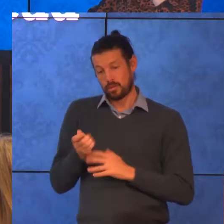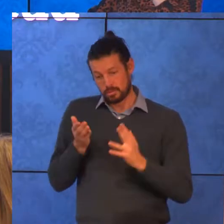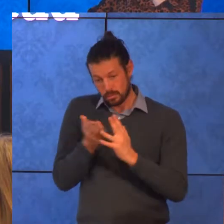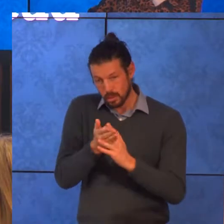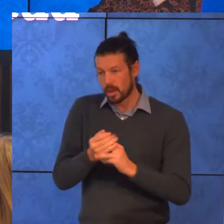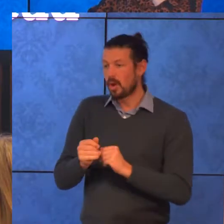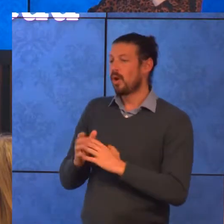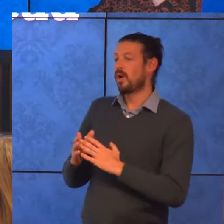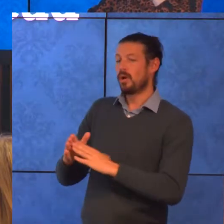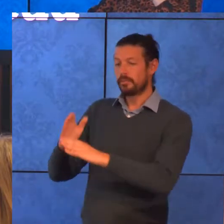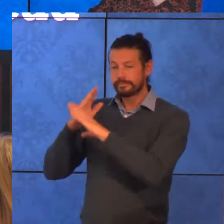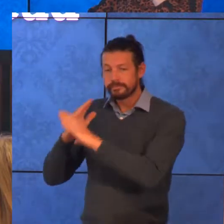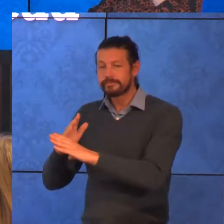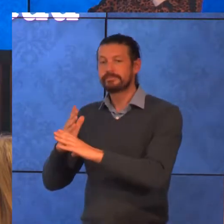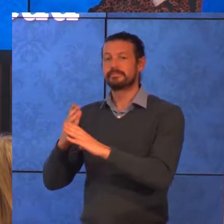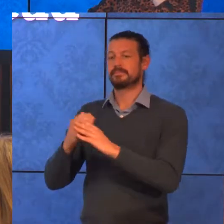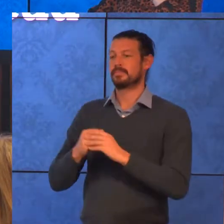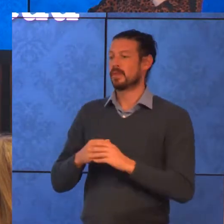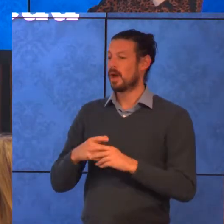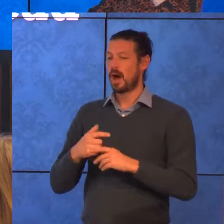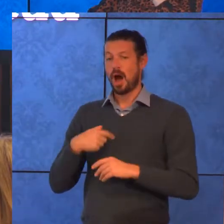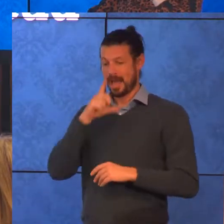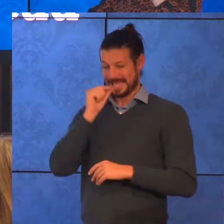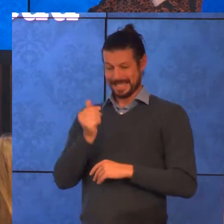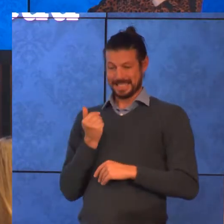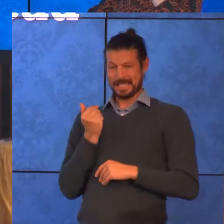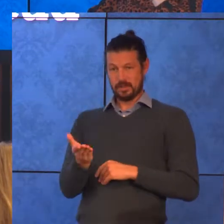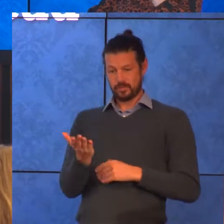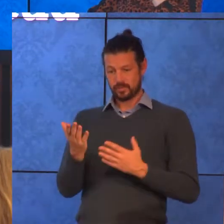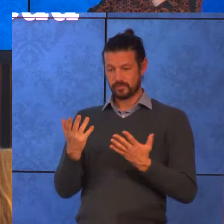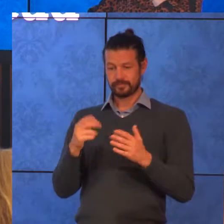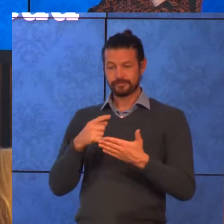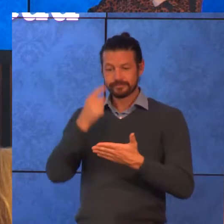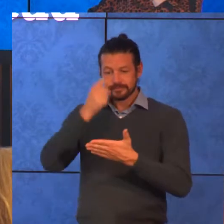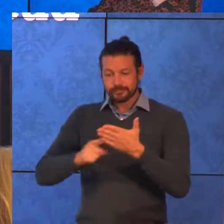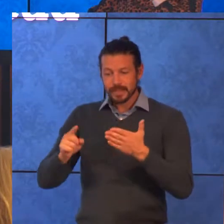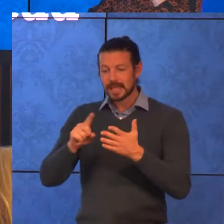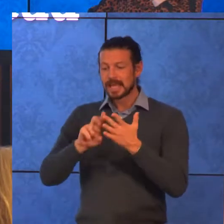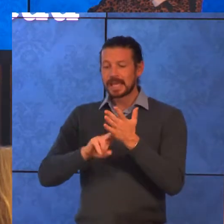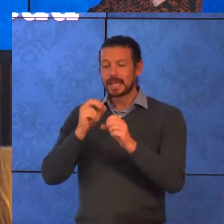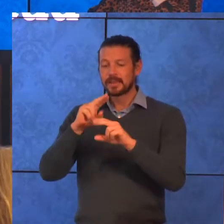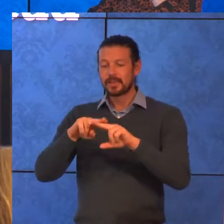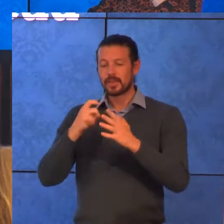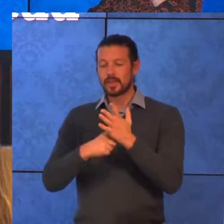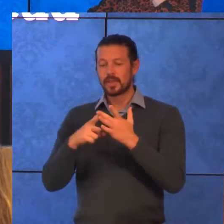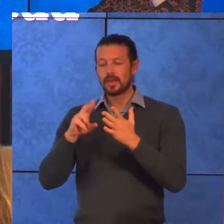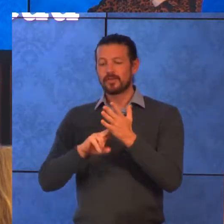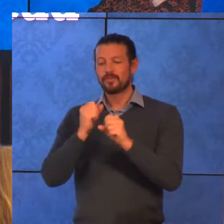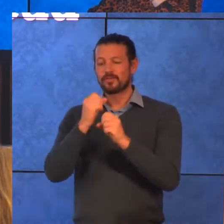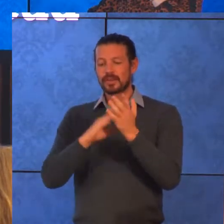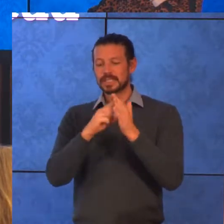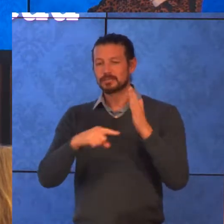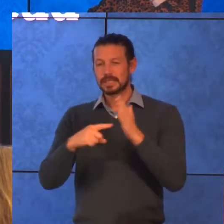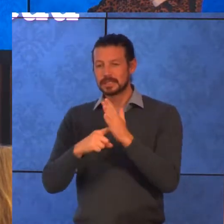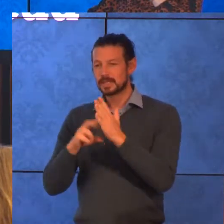enforceable undertakings from a court, I can issue infringement notices, I can revoke a registration, suspend one.